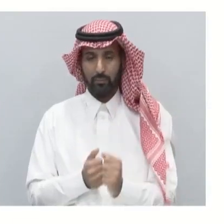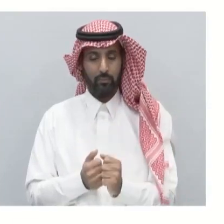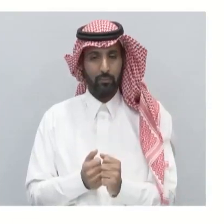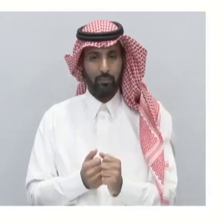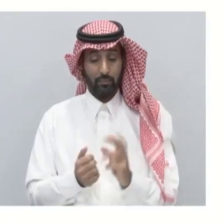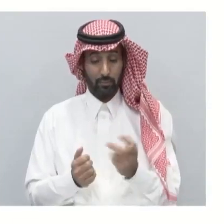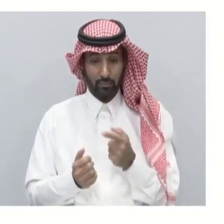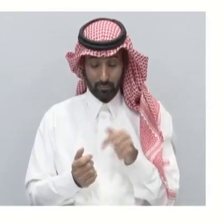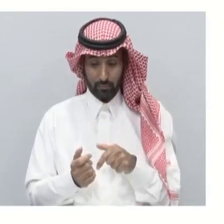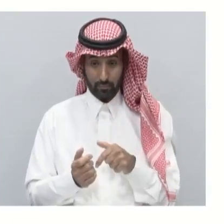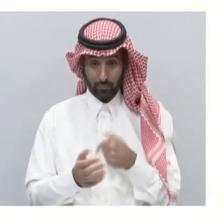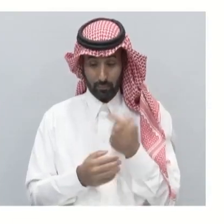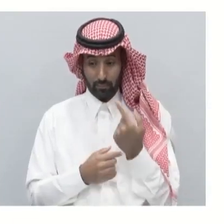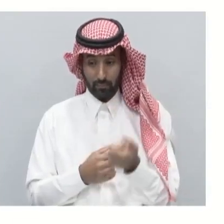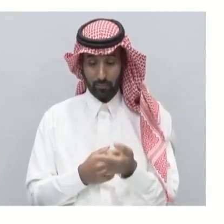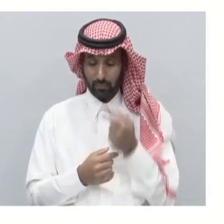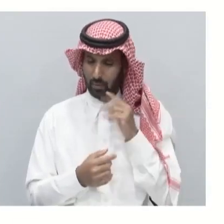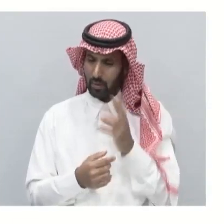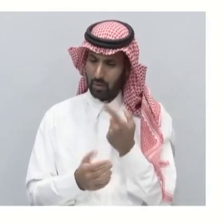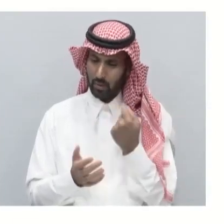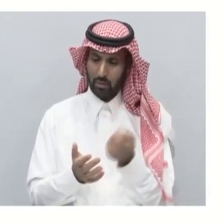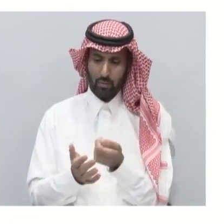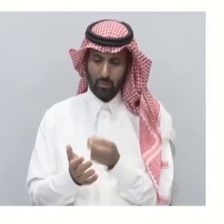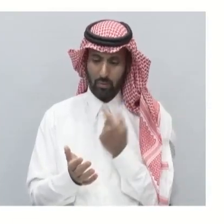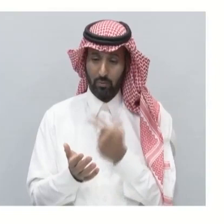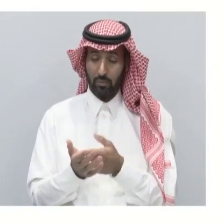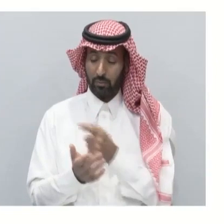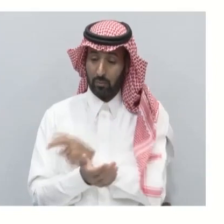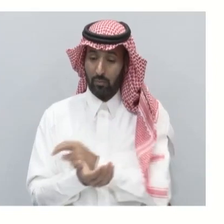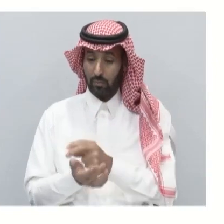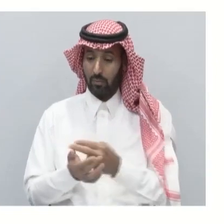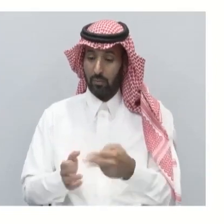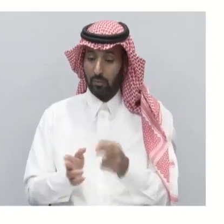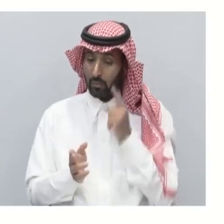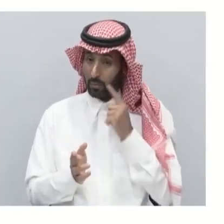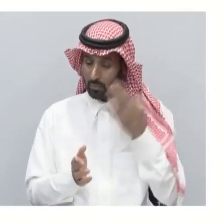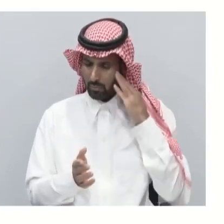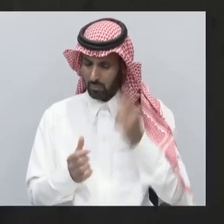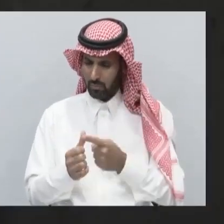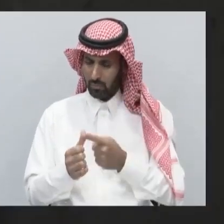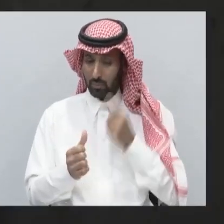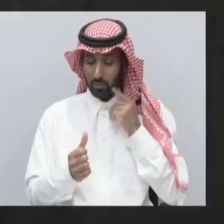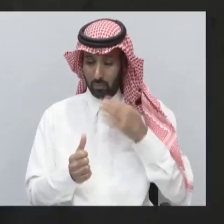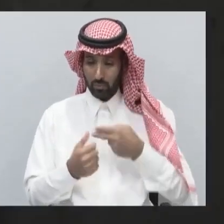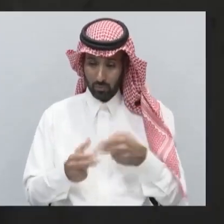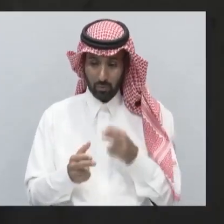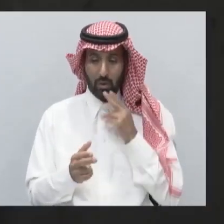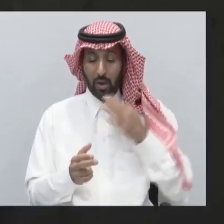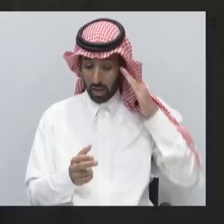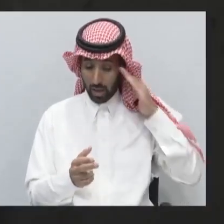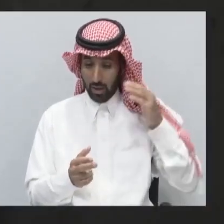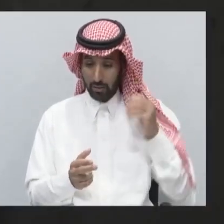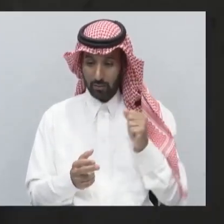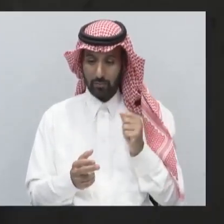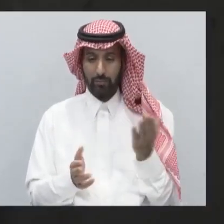lesson, it was about how to write an email. You will start with the greetings. You will start with saying hi